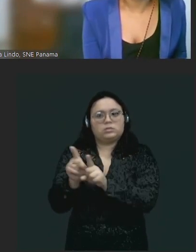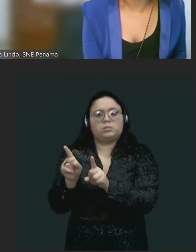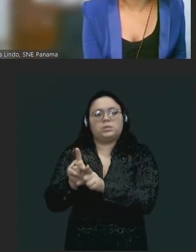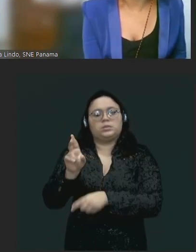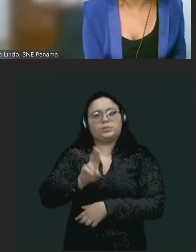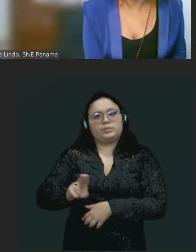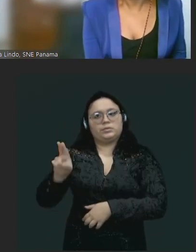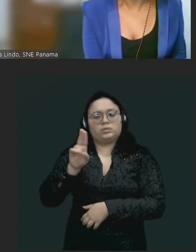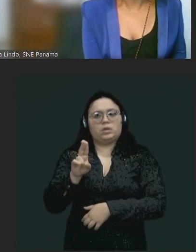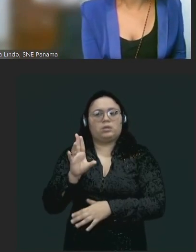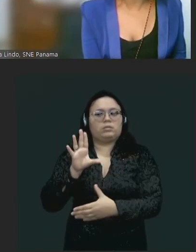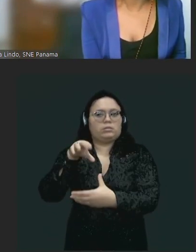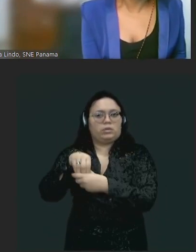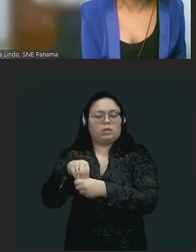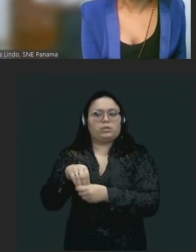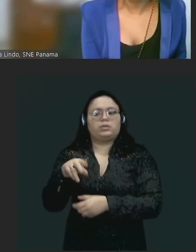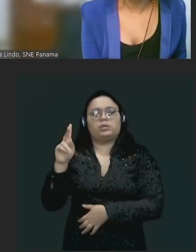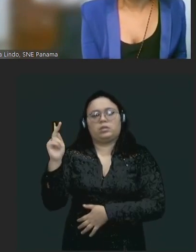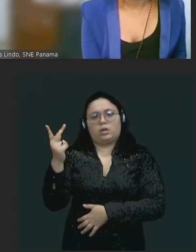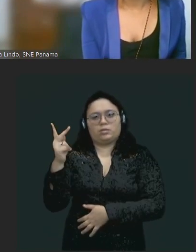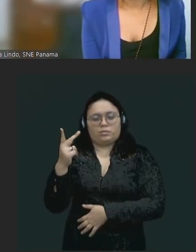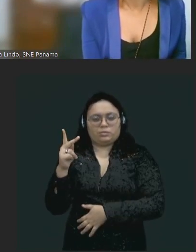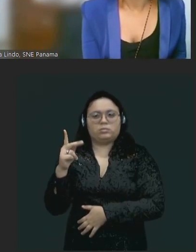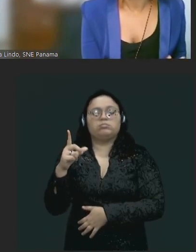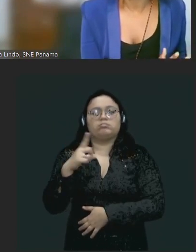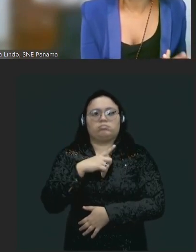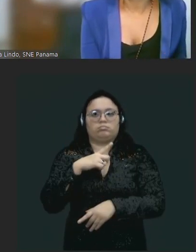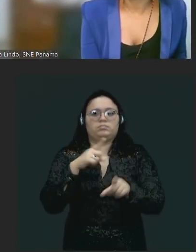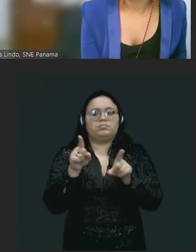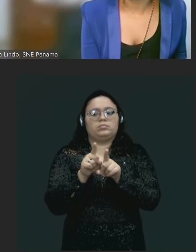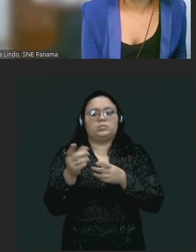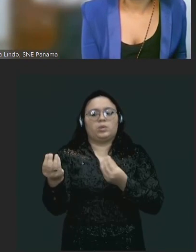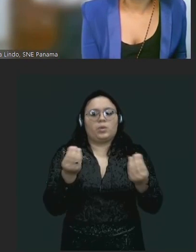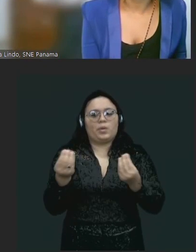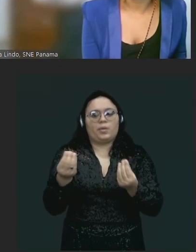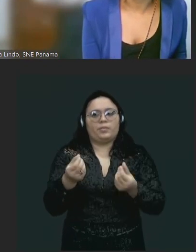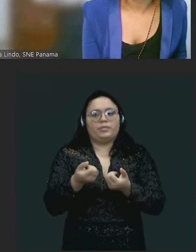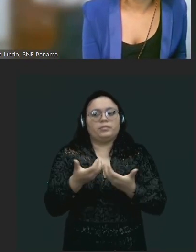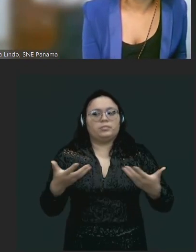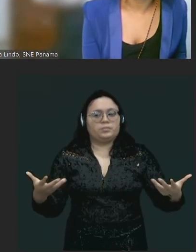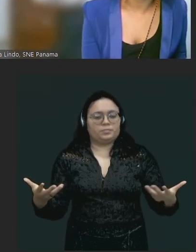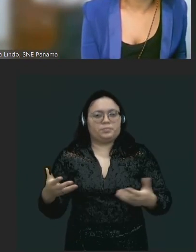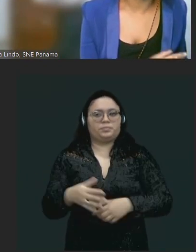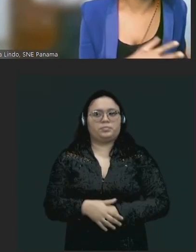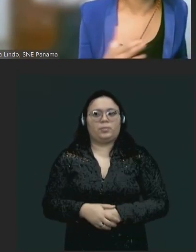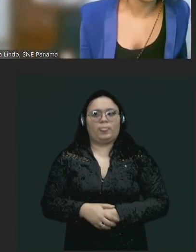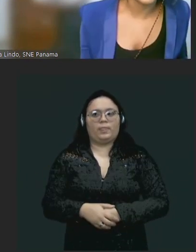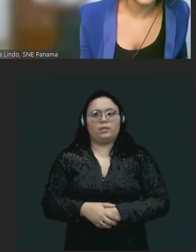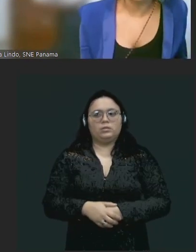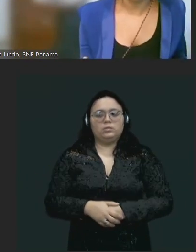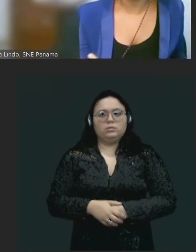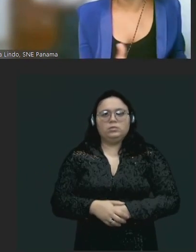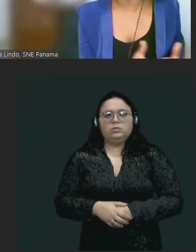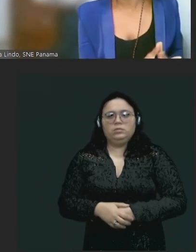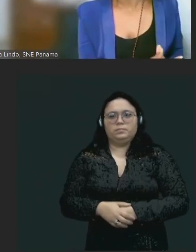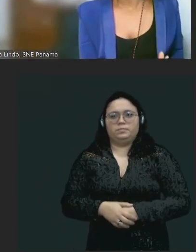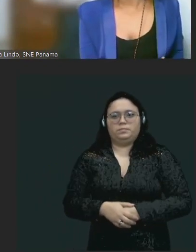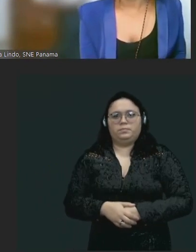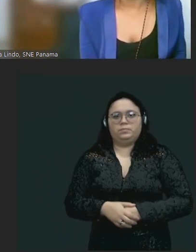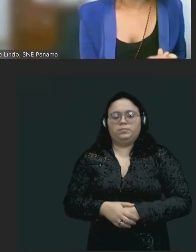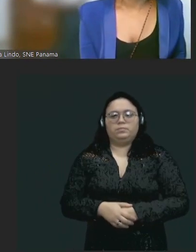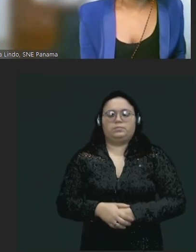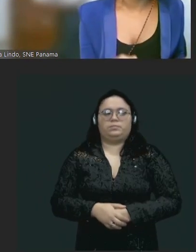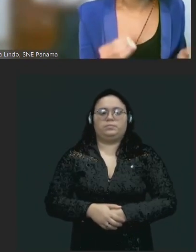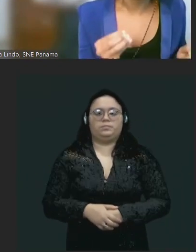are also working in the creation of an energy terminal in Panama, and this is like